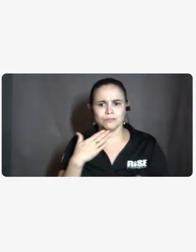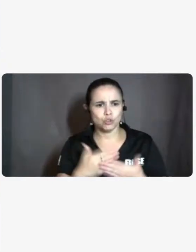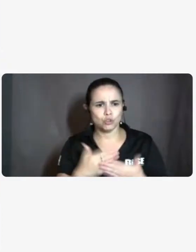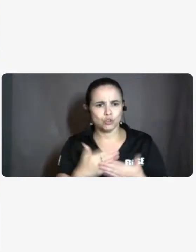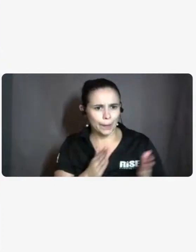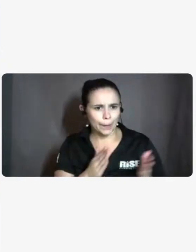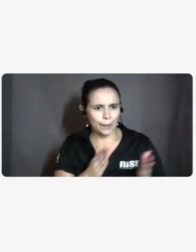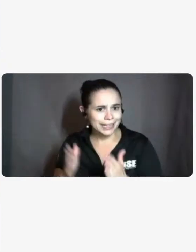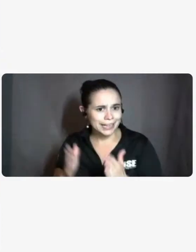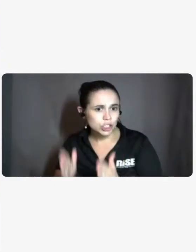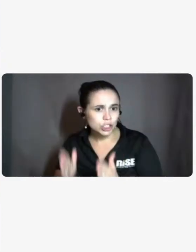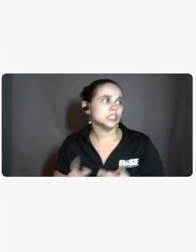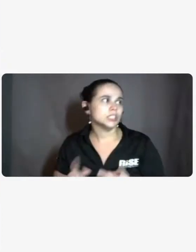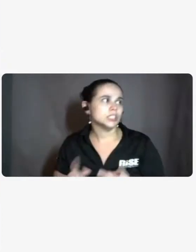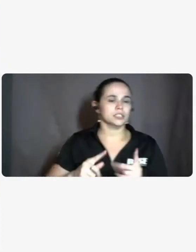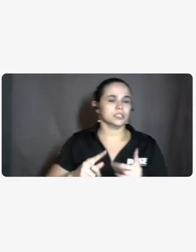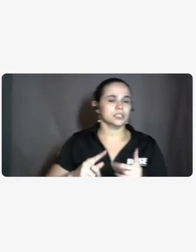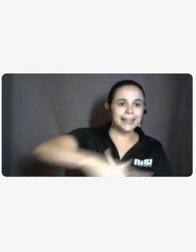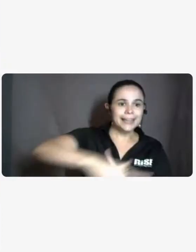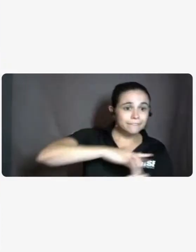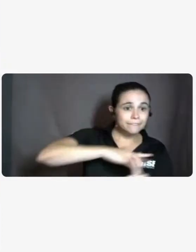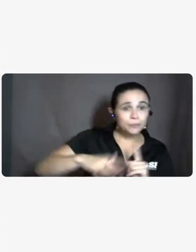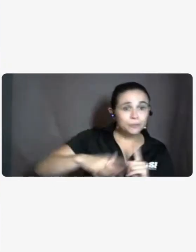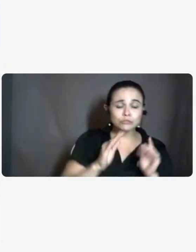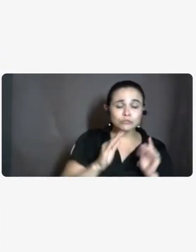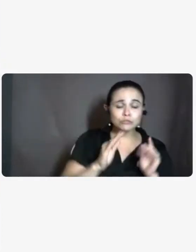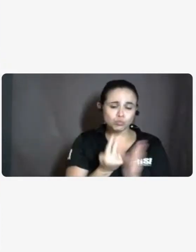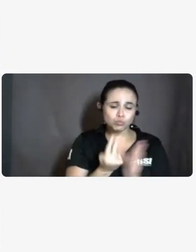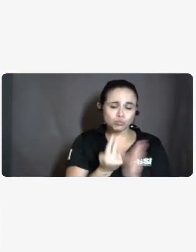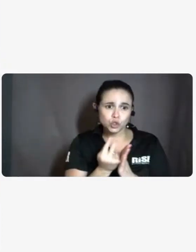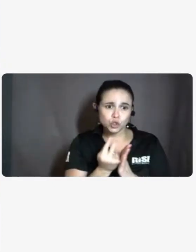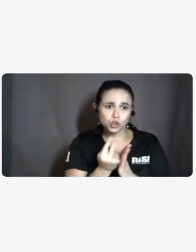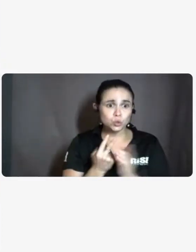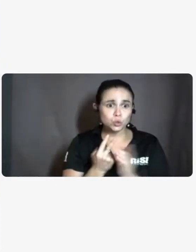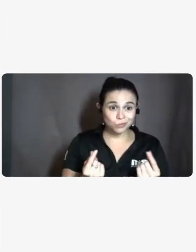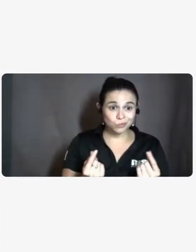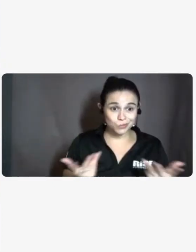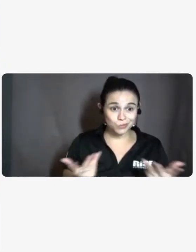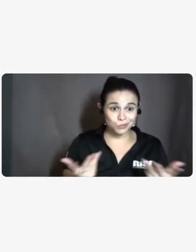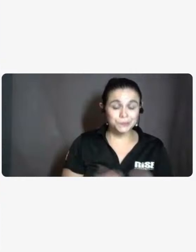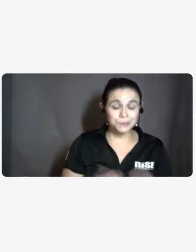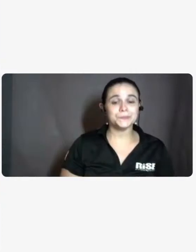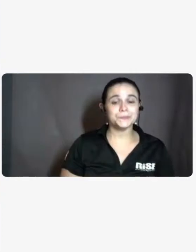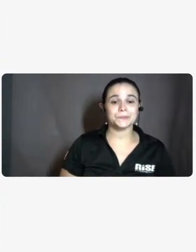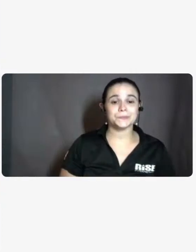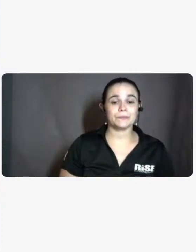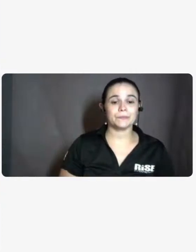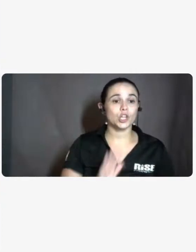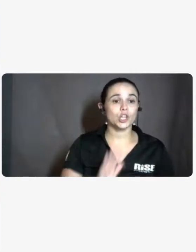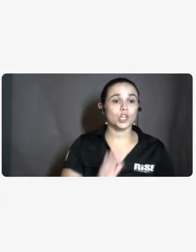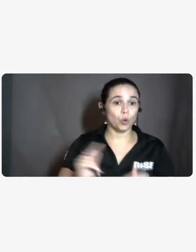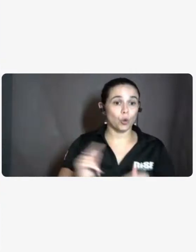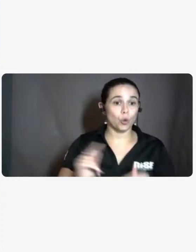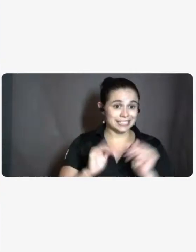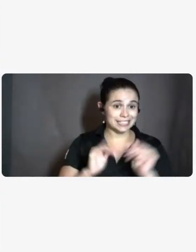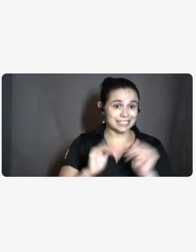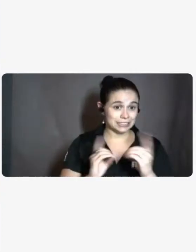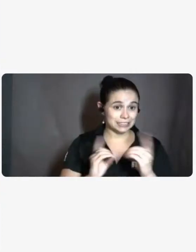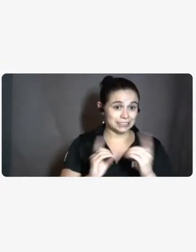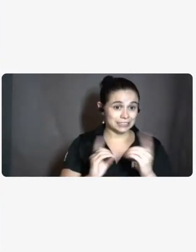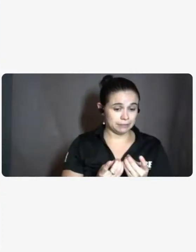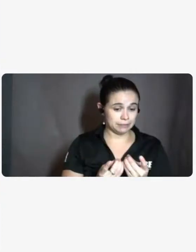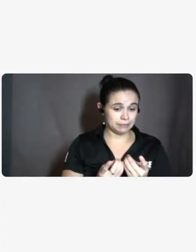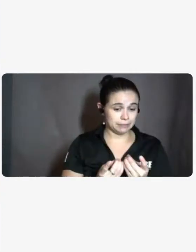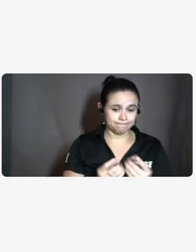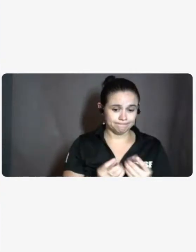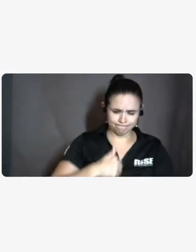review did was your facilities department put together a number of letters that went out with